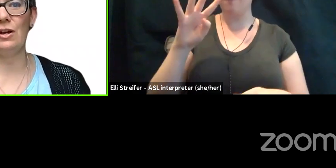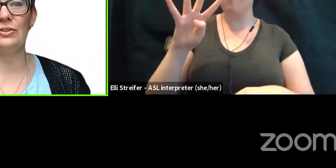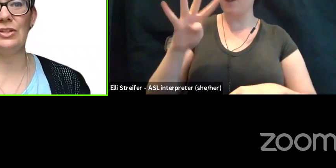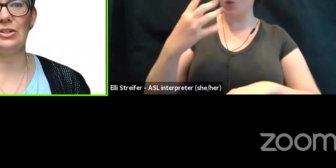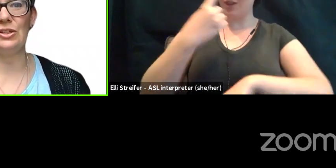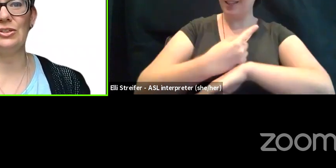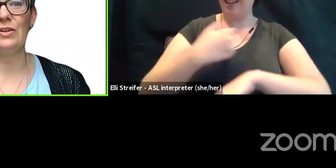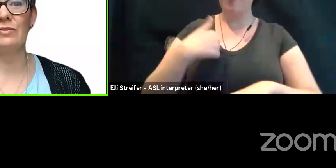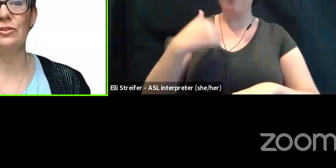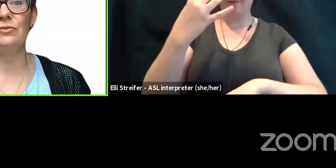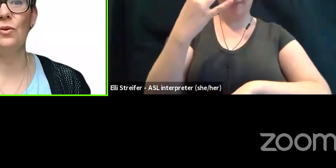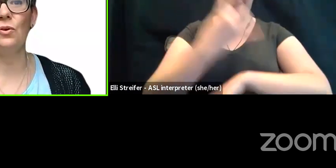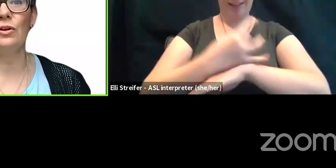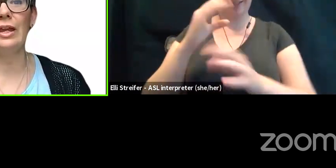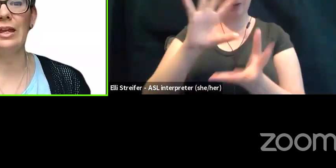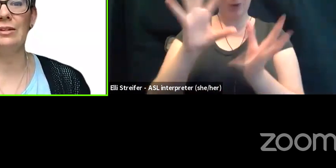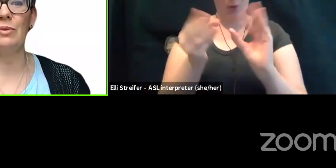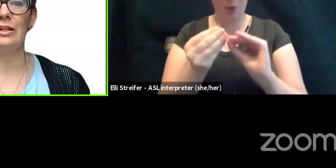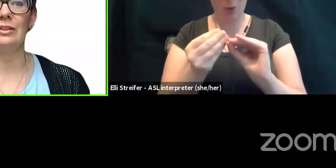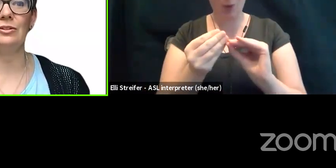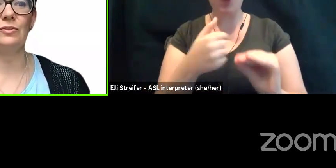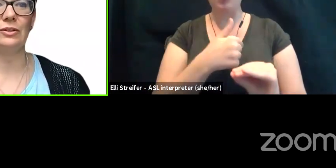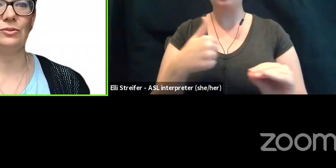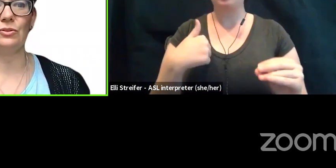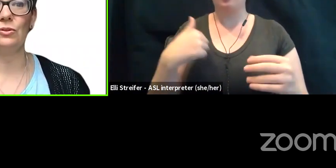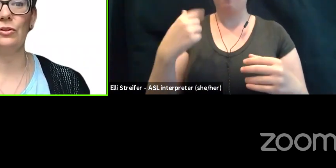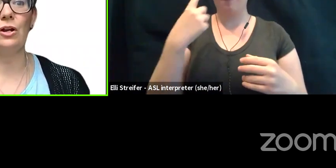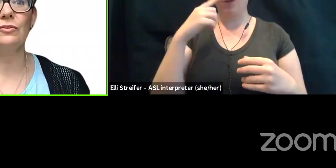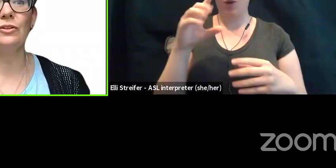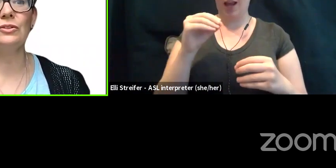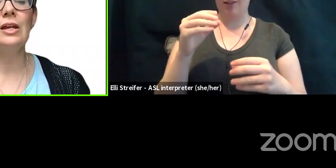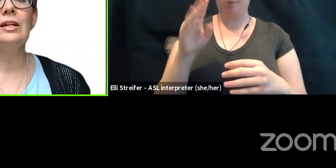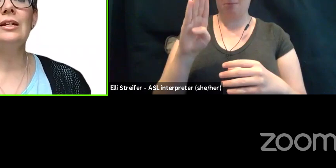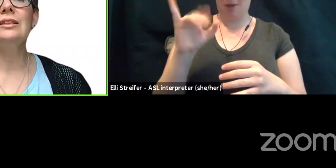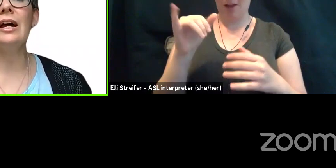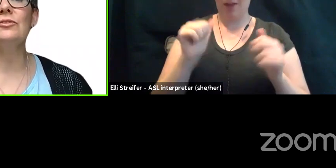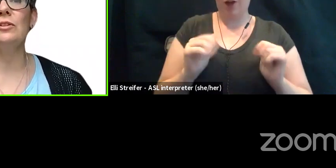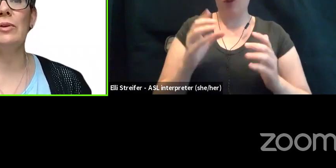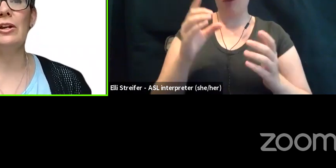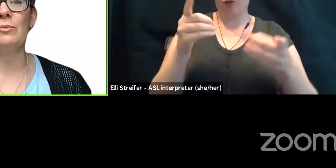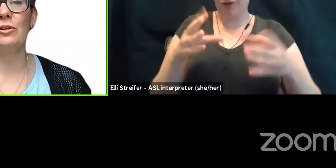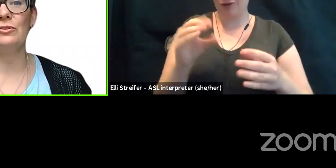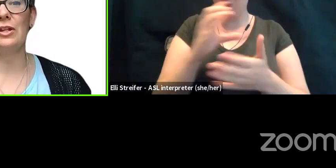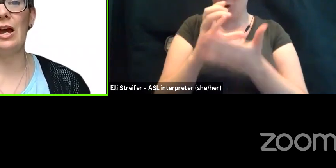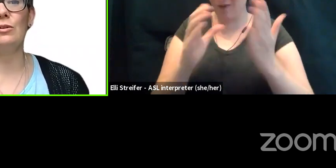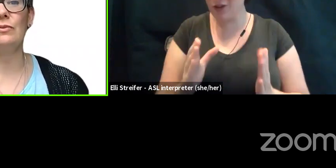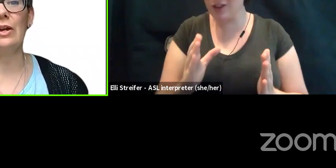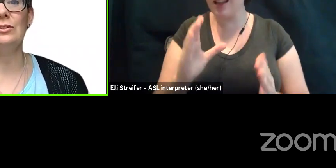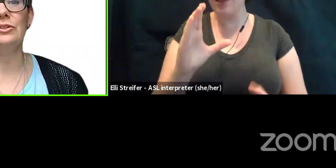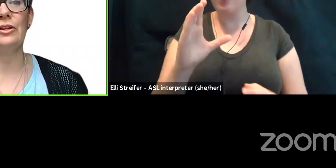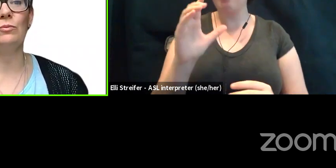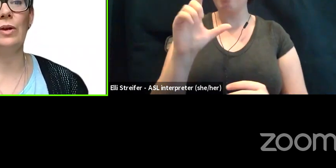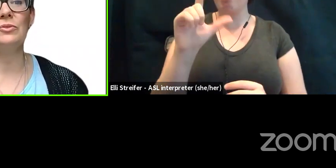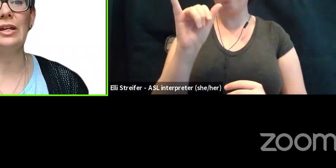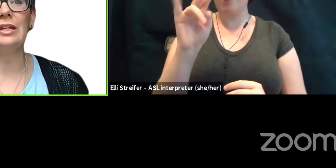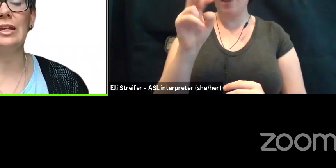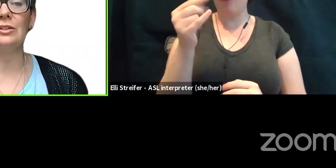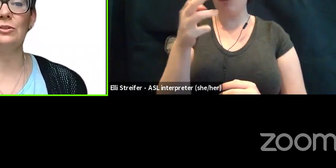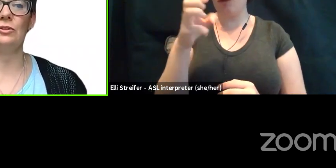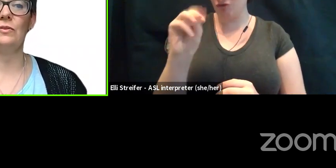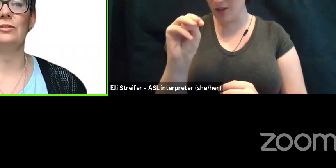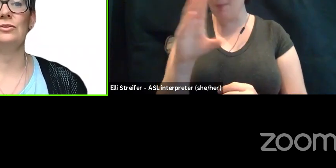of conversations crafted for and by theater directors and choreographers, live streamed by our partners at HowlRound to their